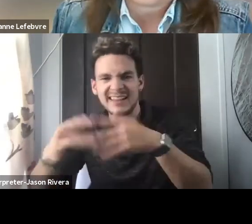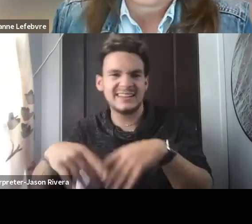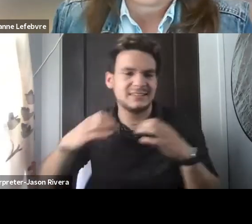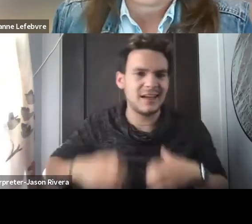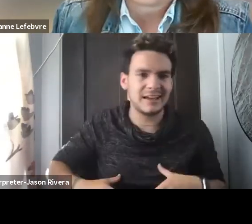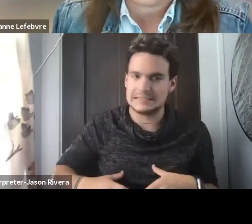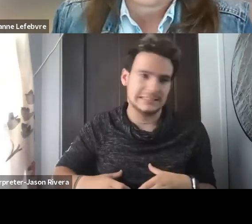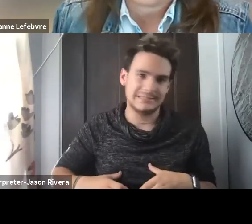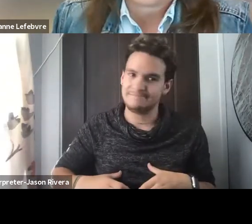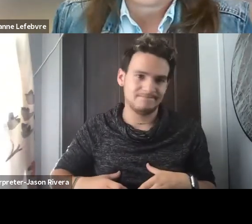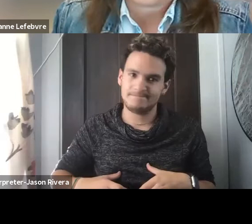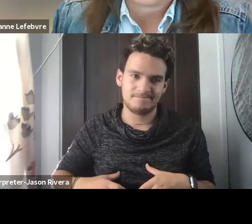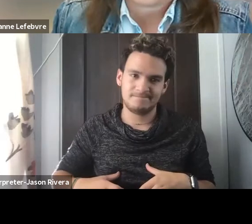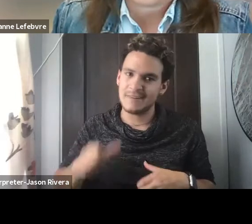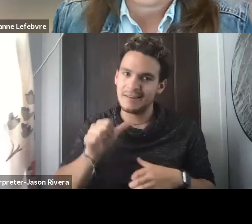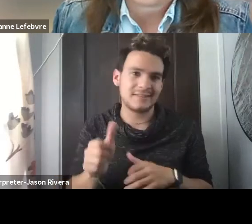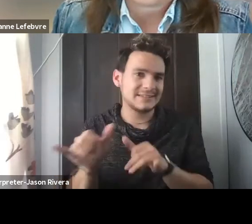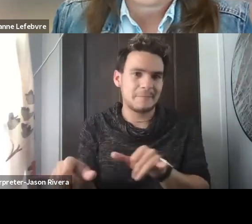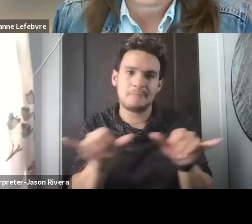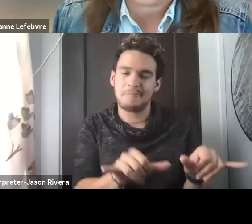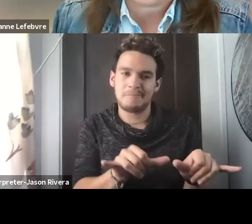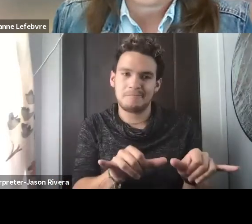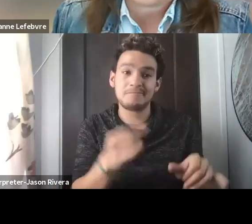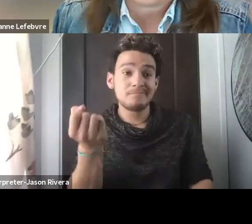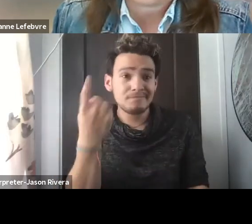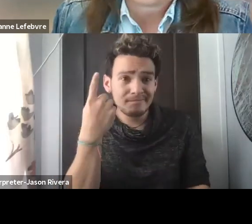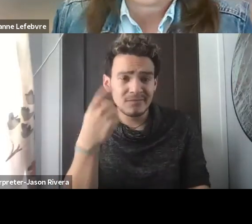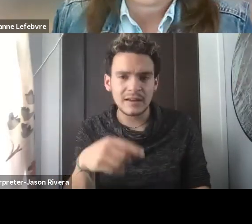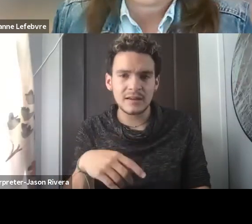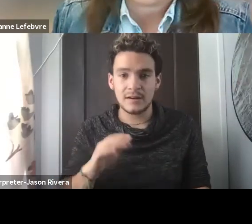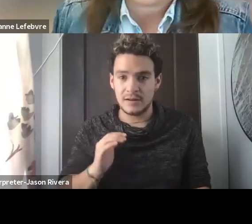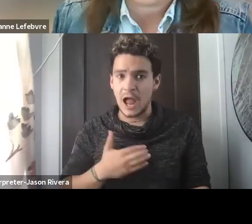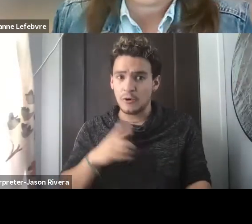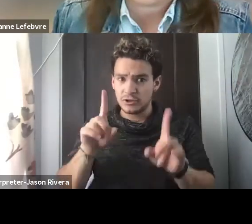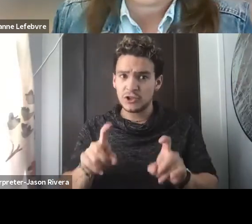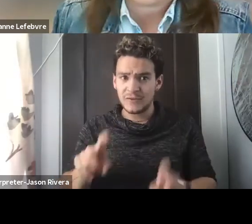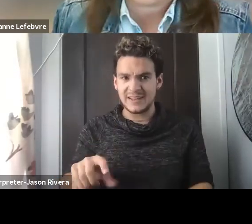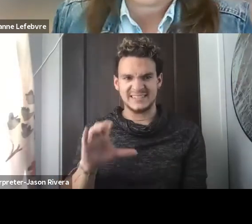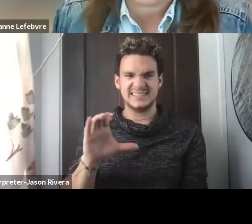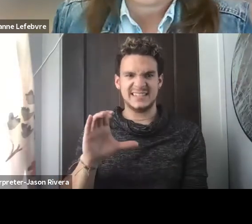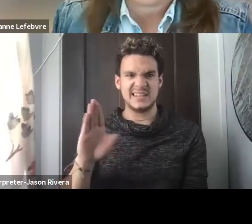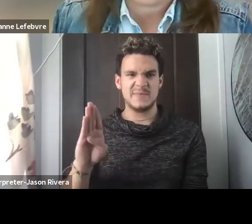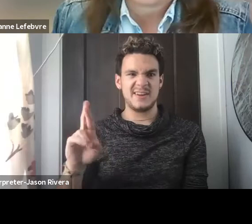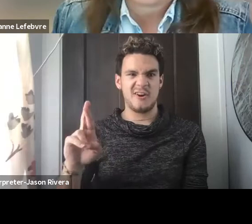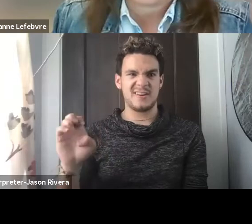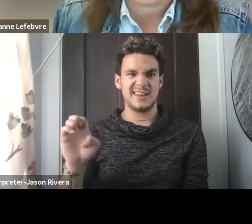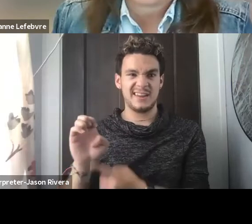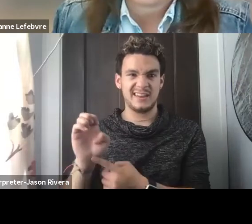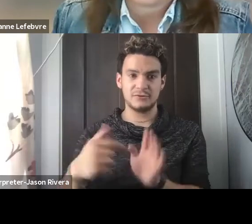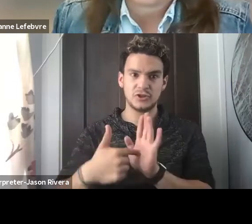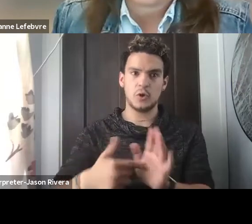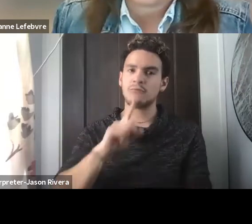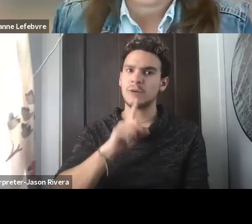So that said, our surveys at CBRE show a